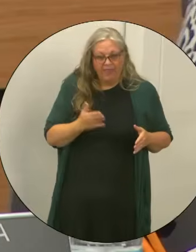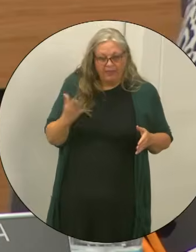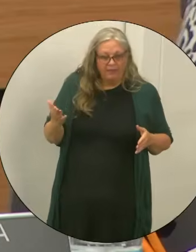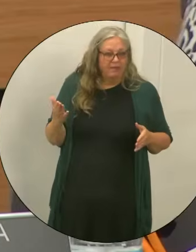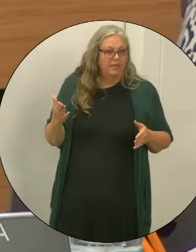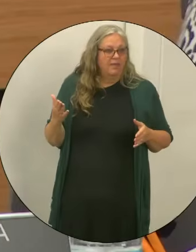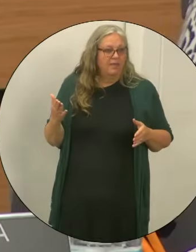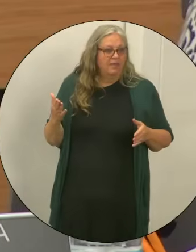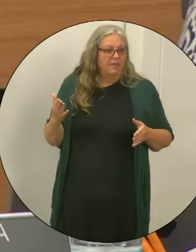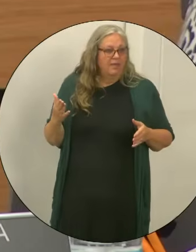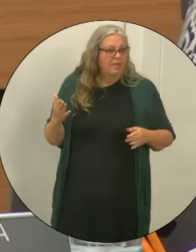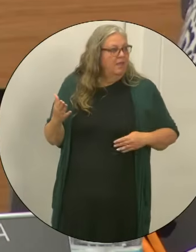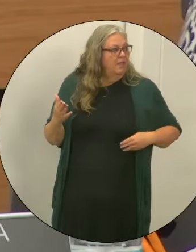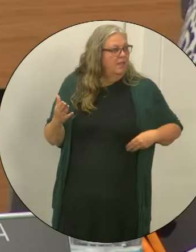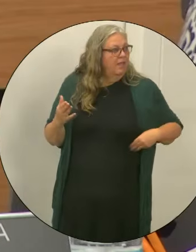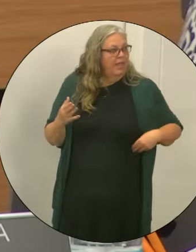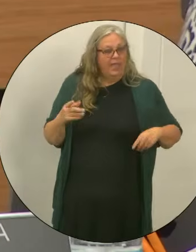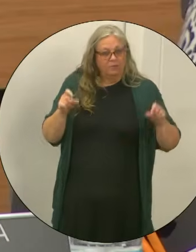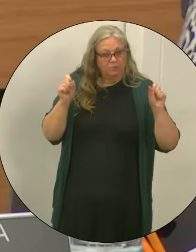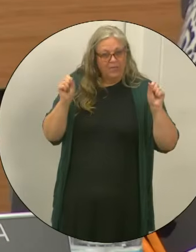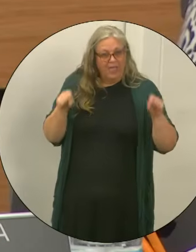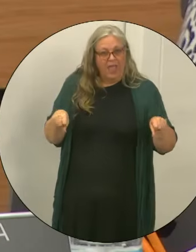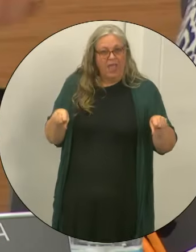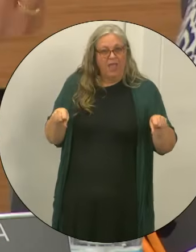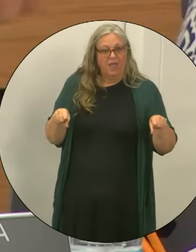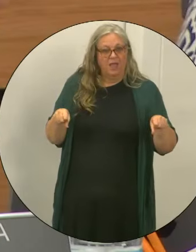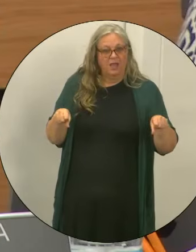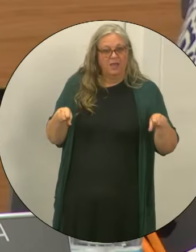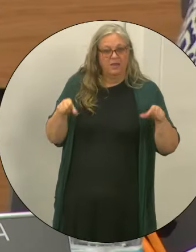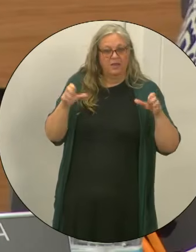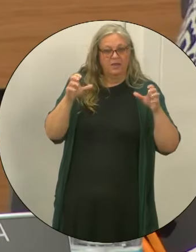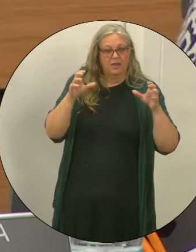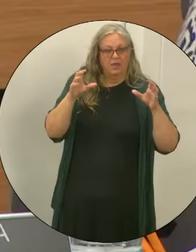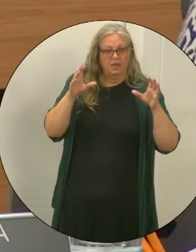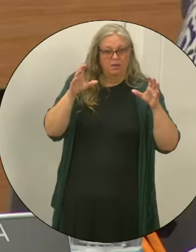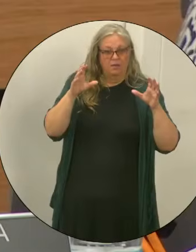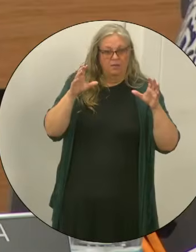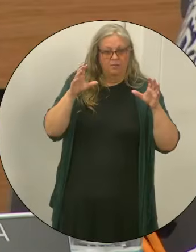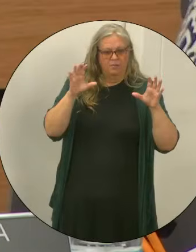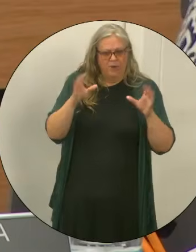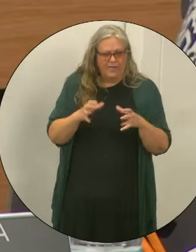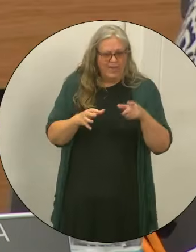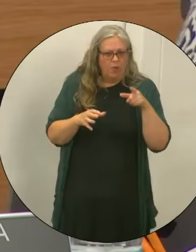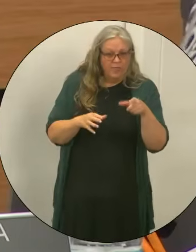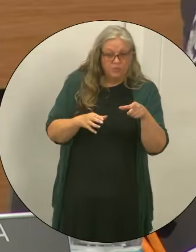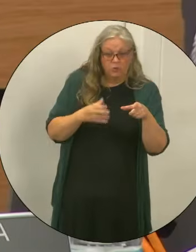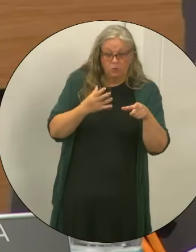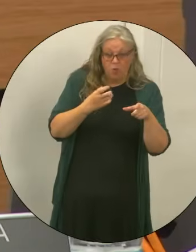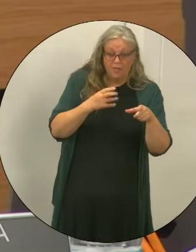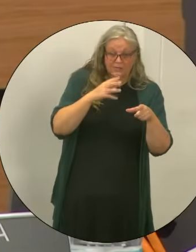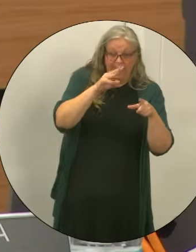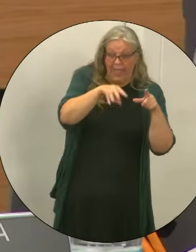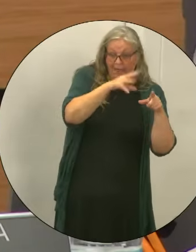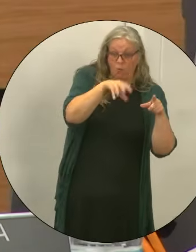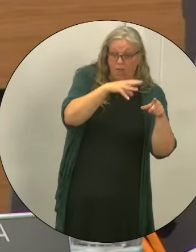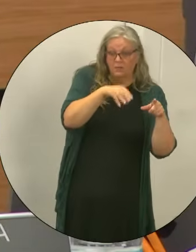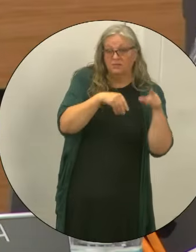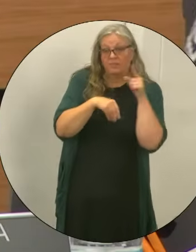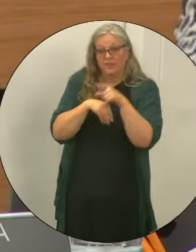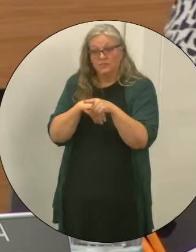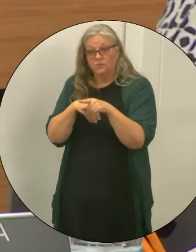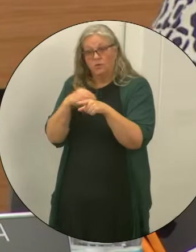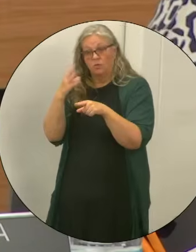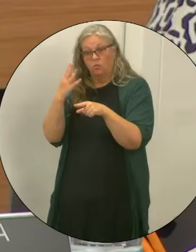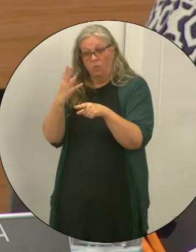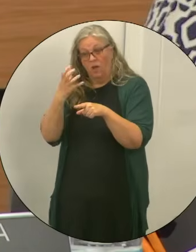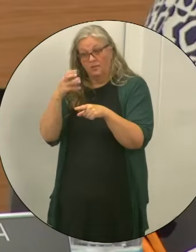of break down, let's say this legislator cares about having cameras in school, this legislator cares about this other part of SPED,